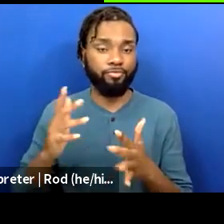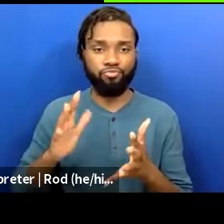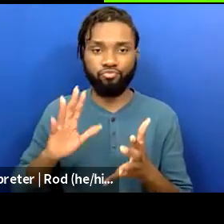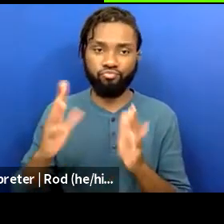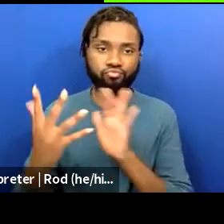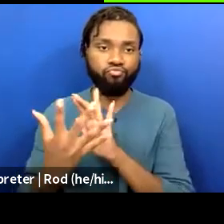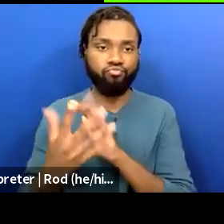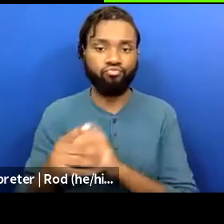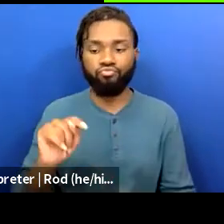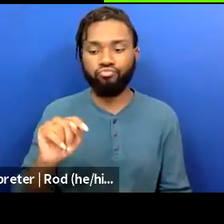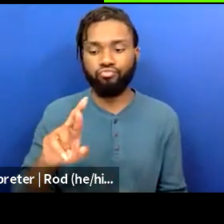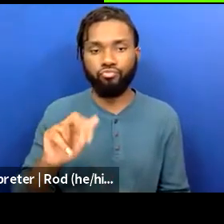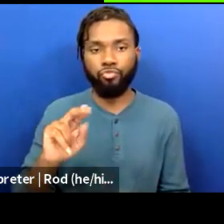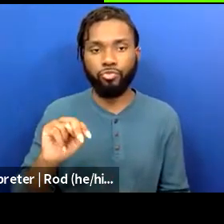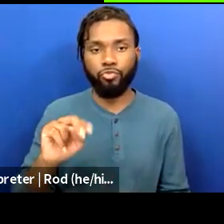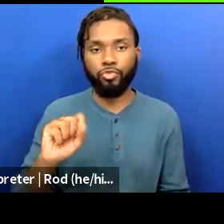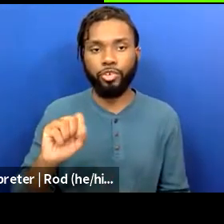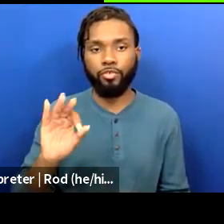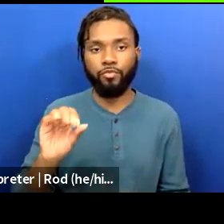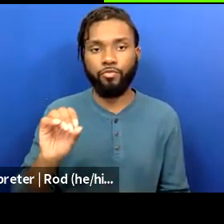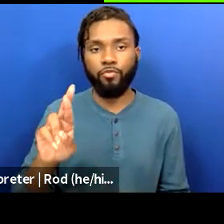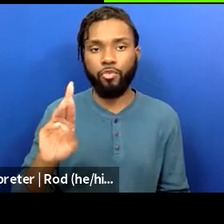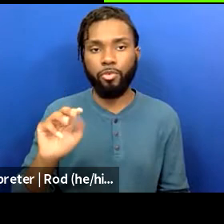transformative, yeah.